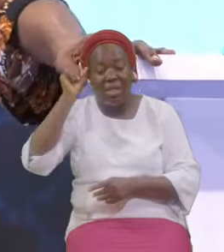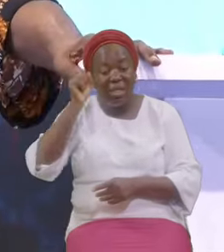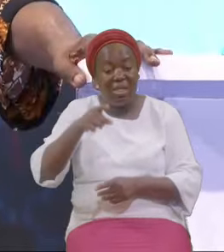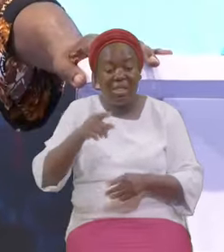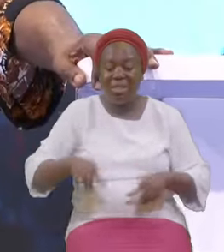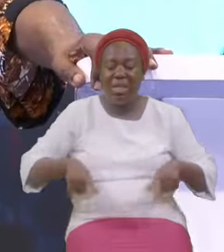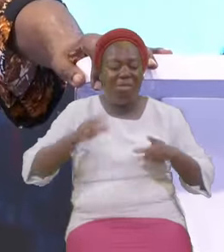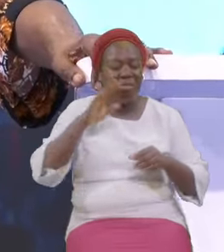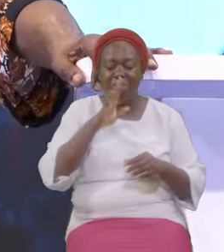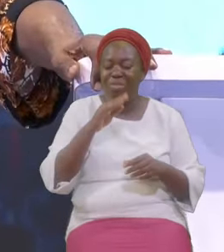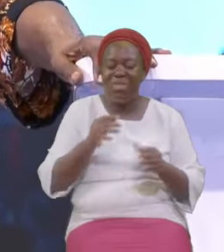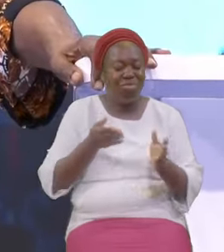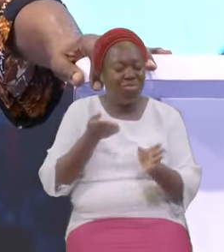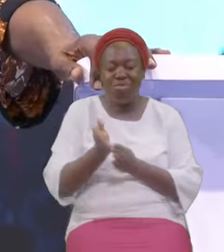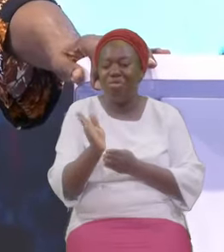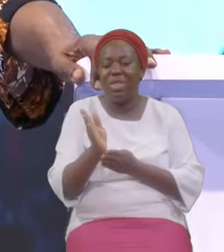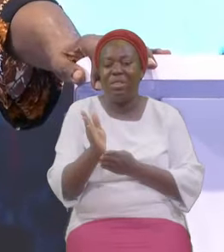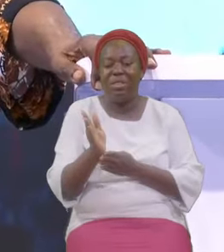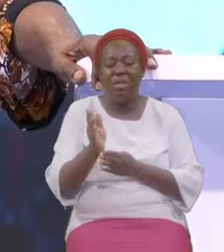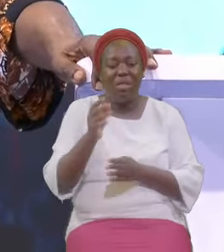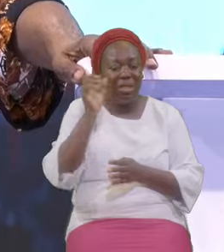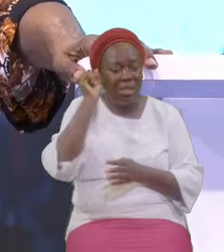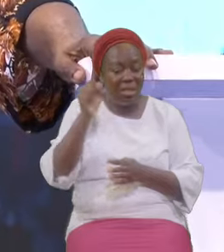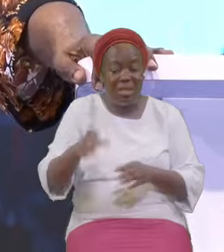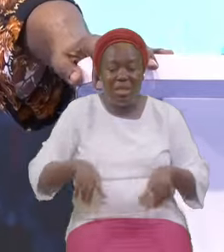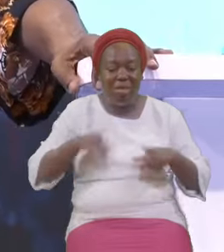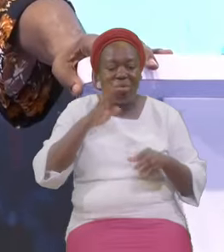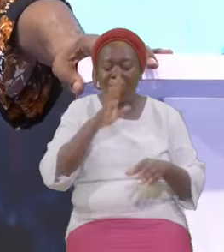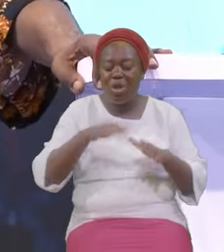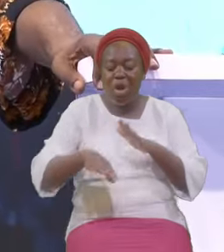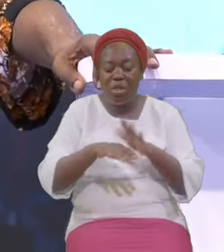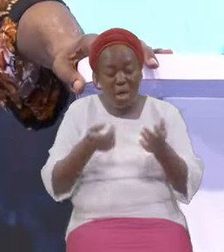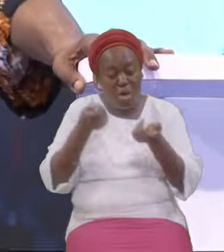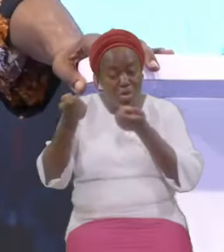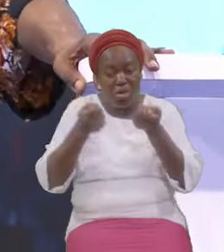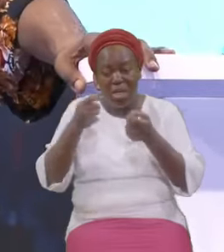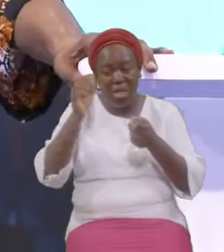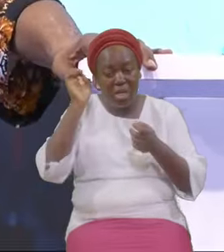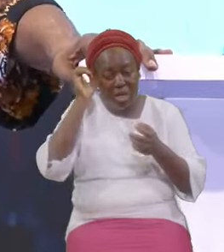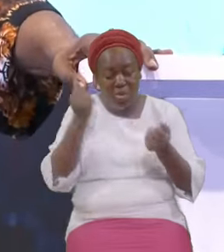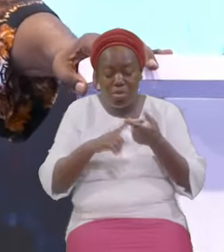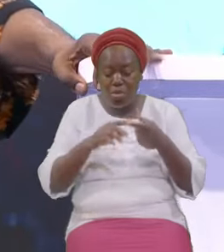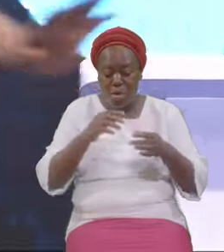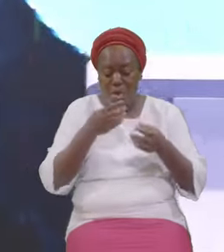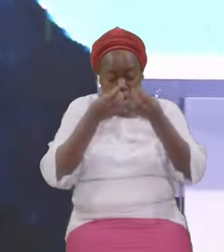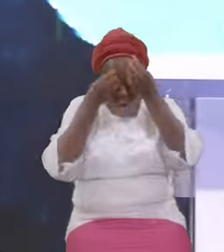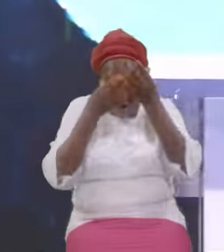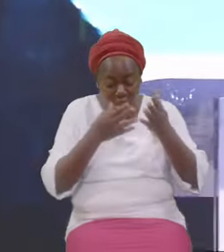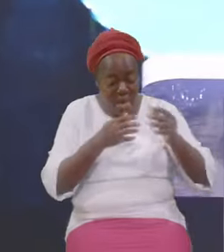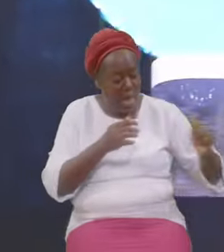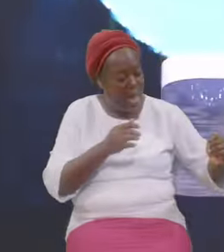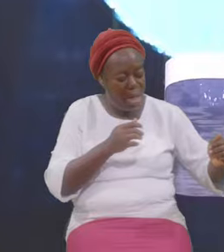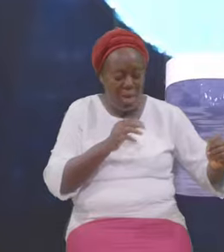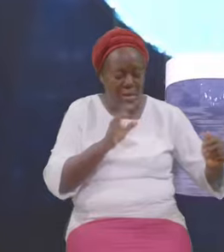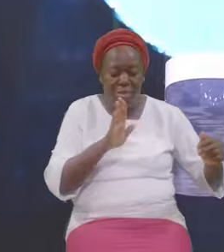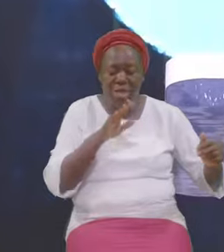straightforward. His life will not be under control. He wants to obey A. B said, no, go this way. He wants to obey B. C said,